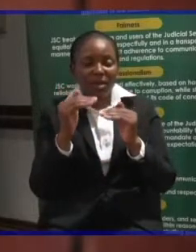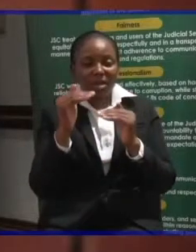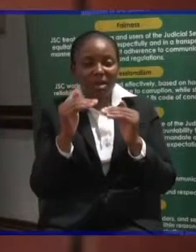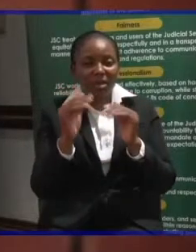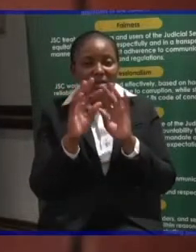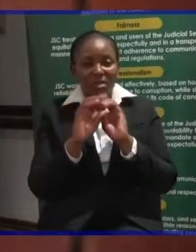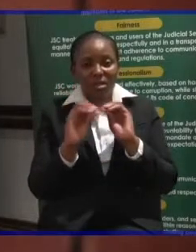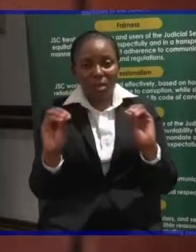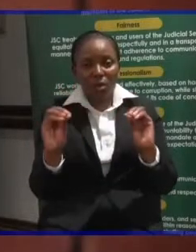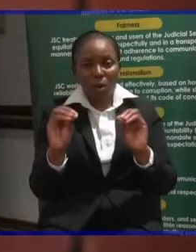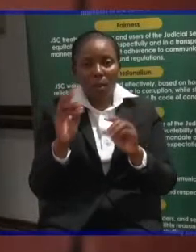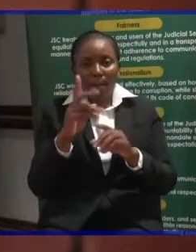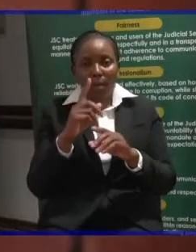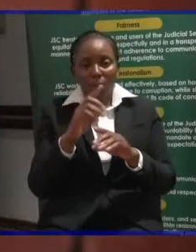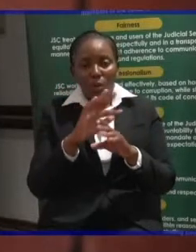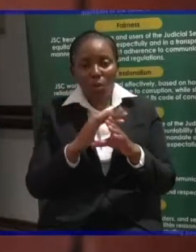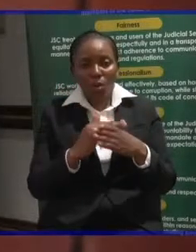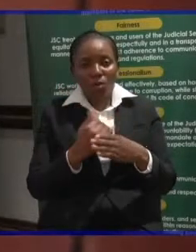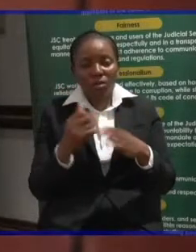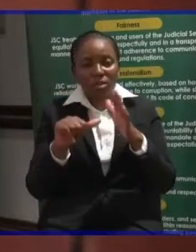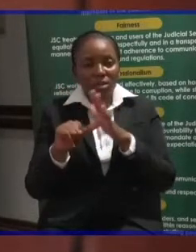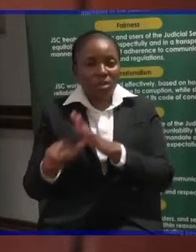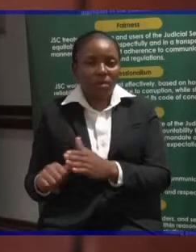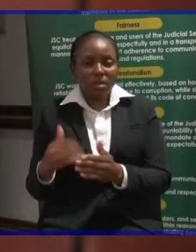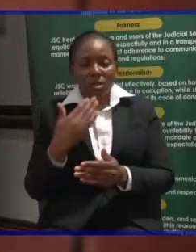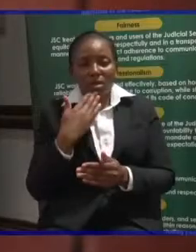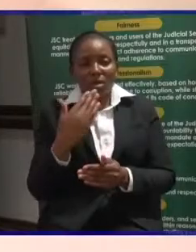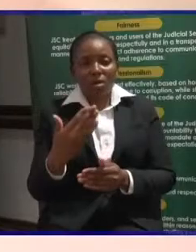it is a discrimination. Thank you.